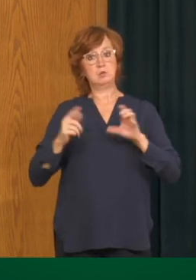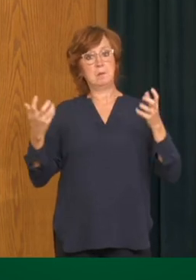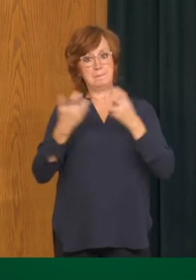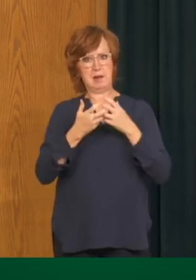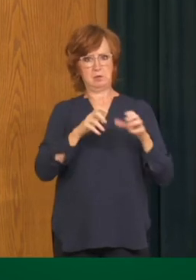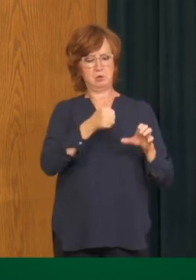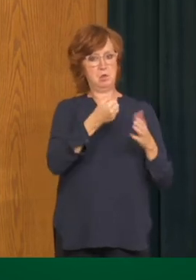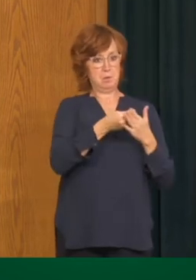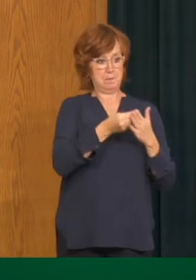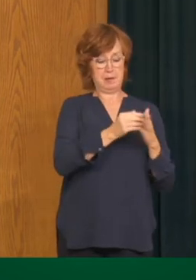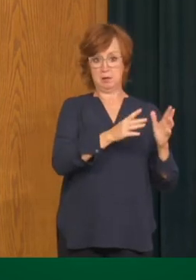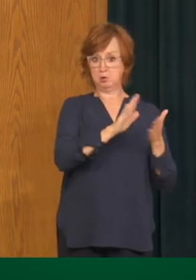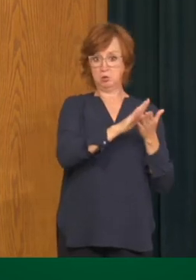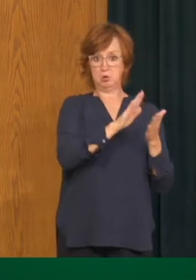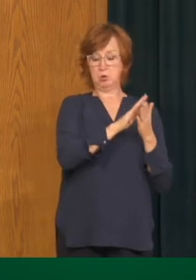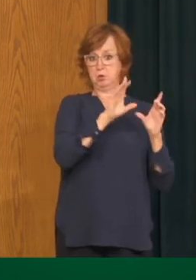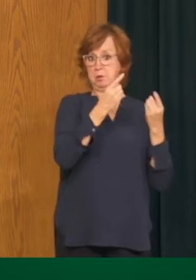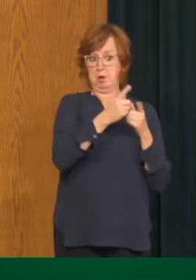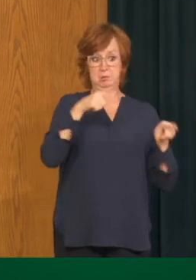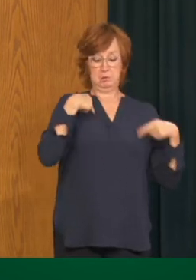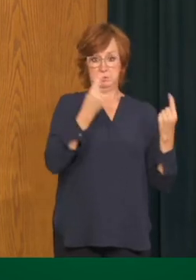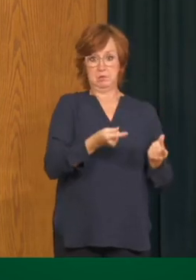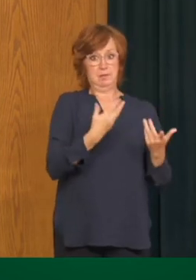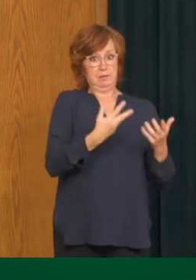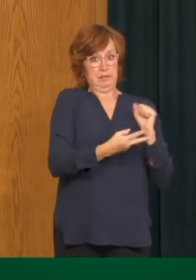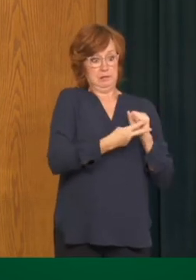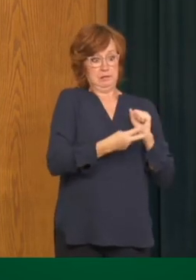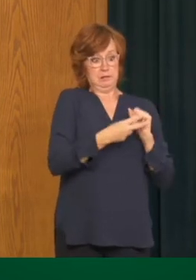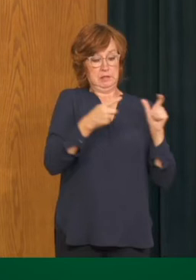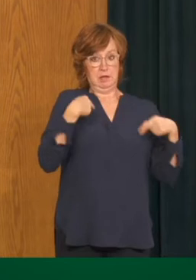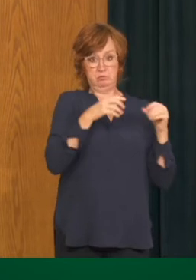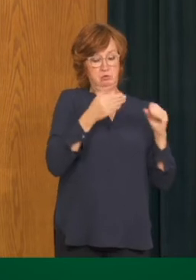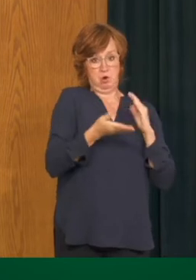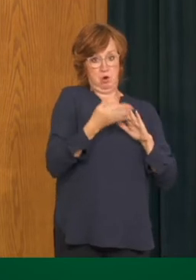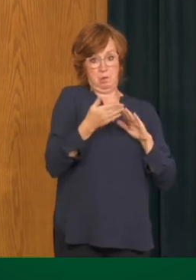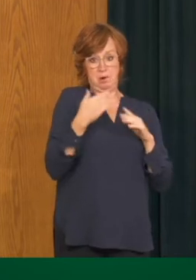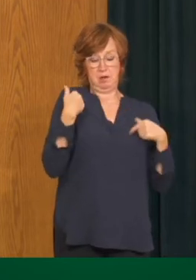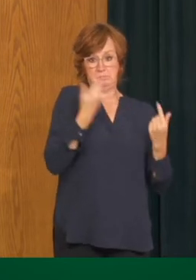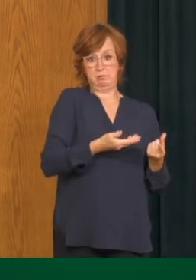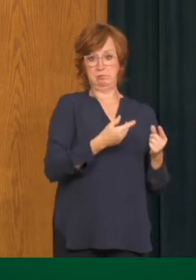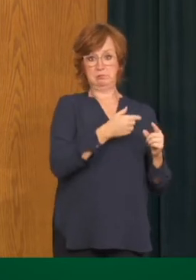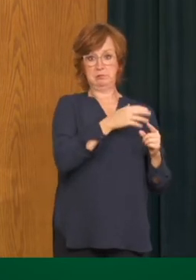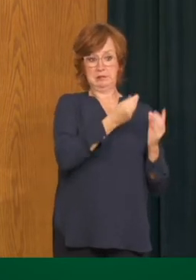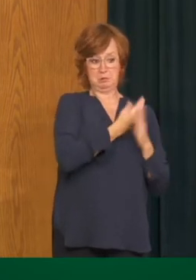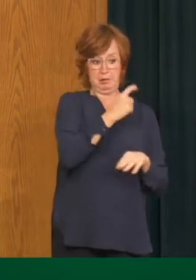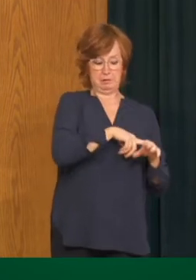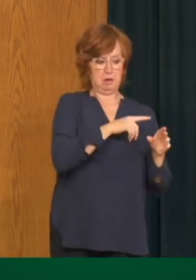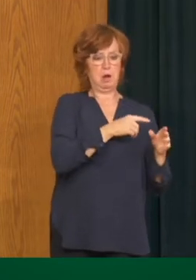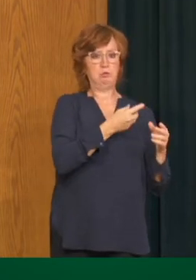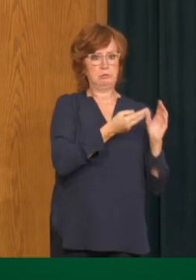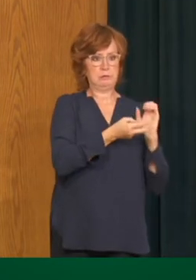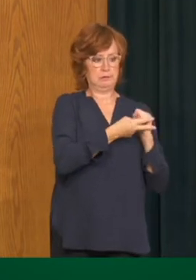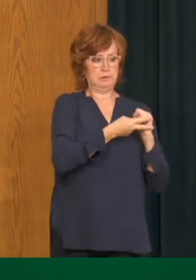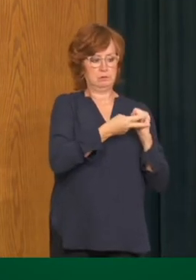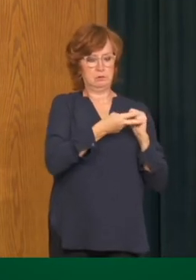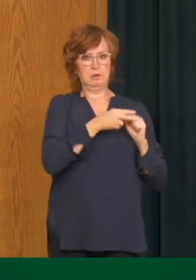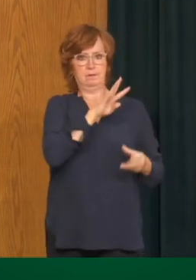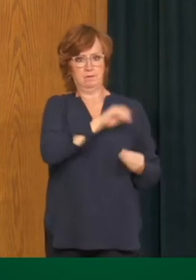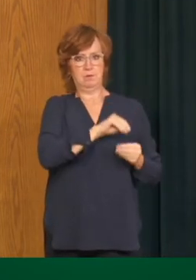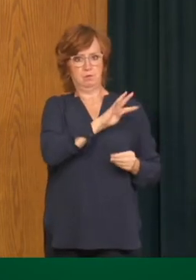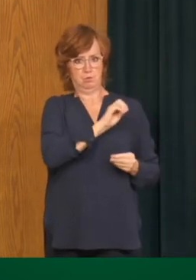$40 million that the school divisions have realized in savings by not operating last spring, making a total of $80 million